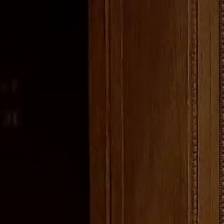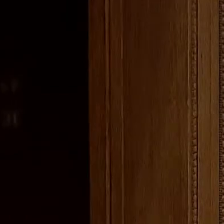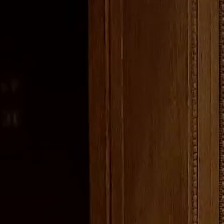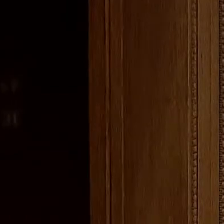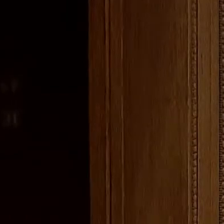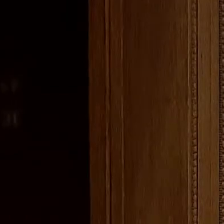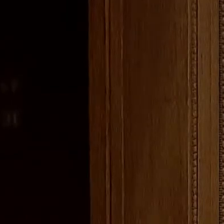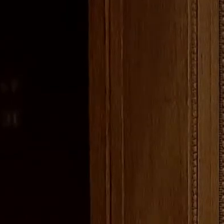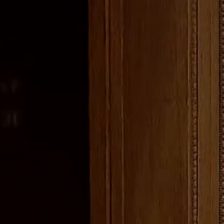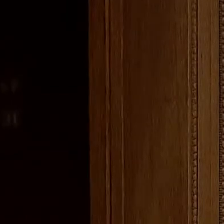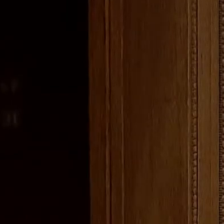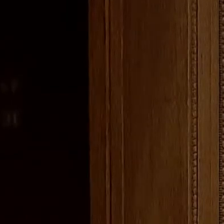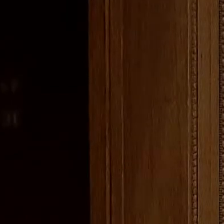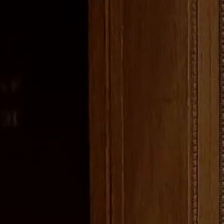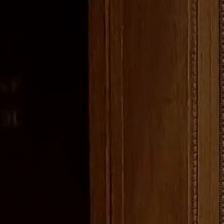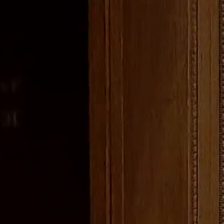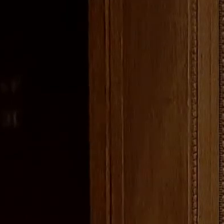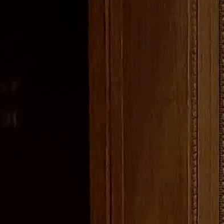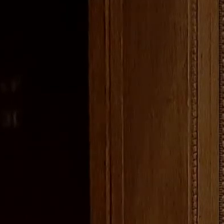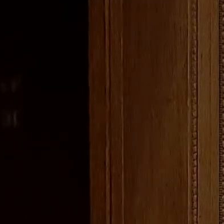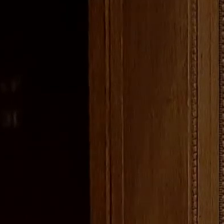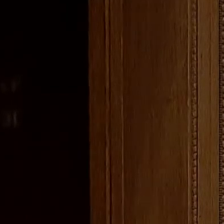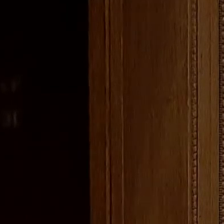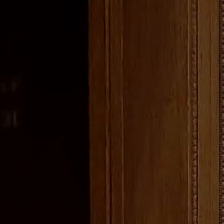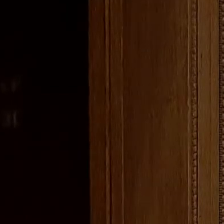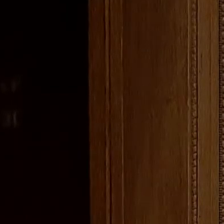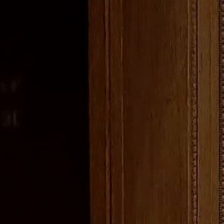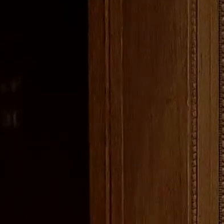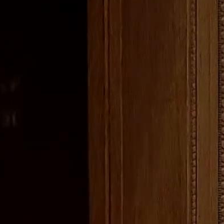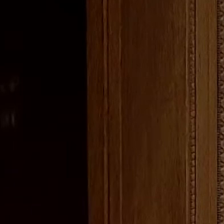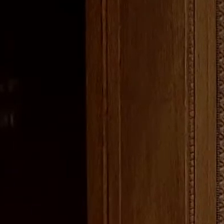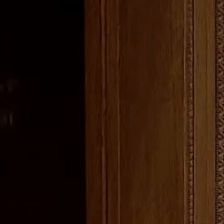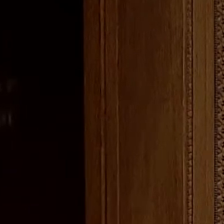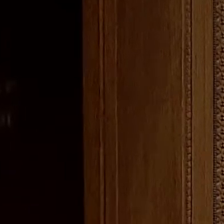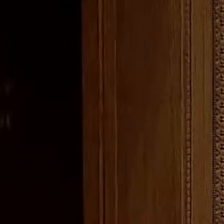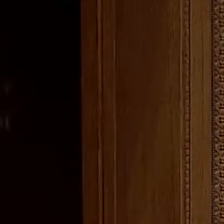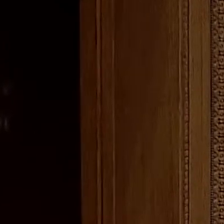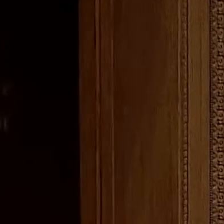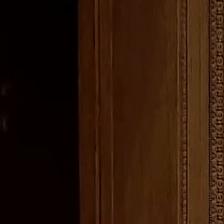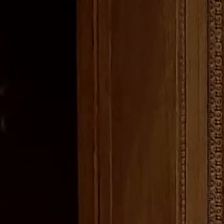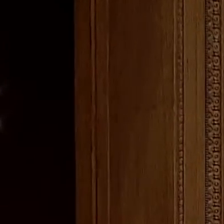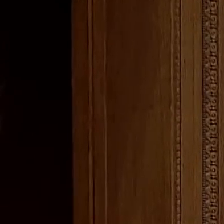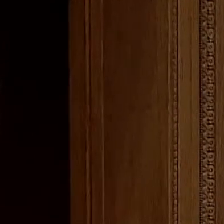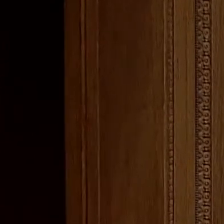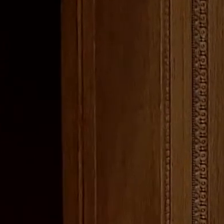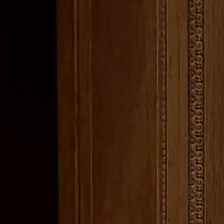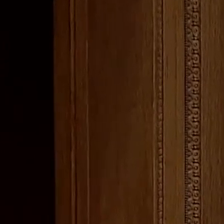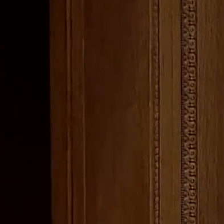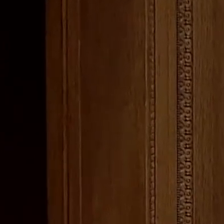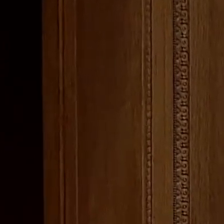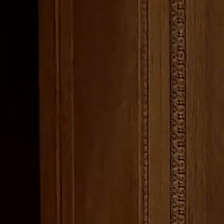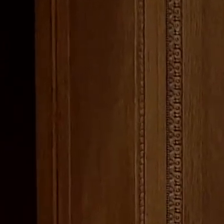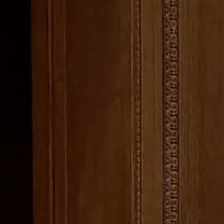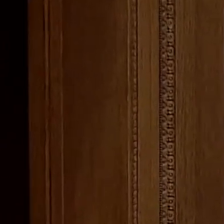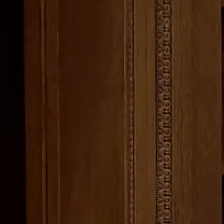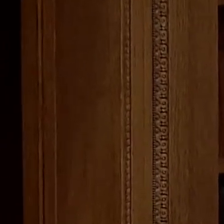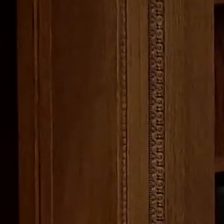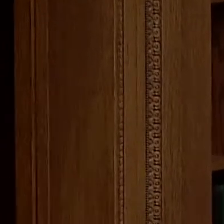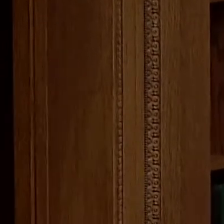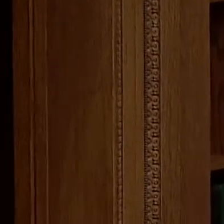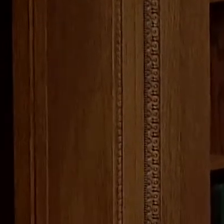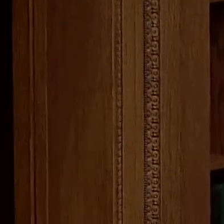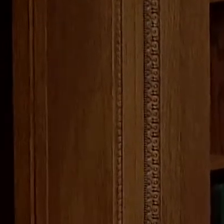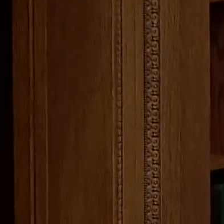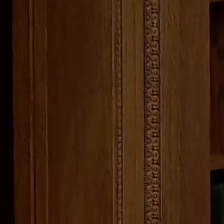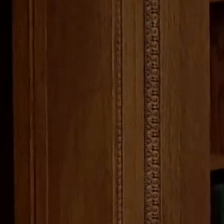defined in the bill and in Clause 1 of the bill. The term that I'd just like to